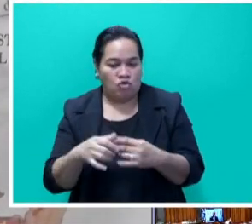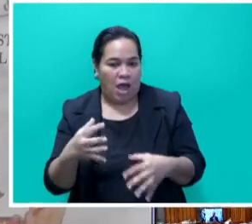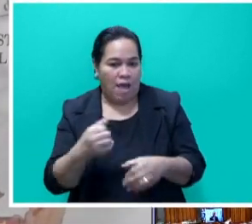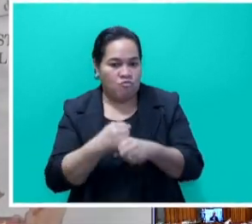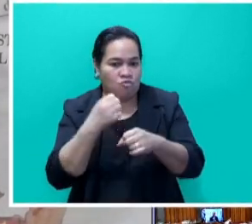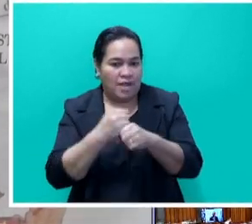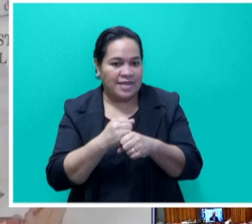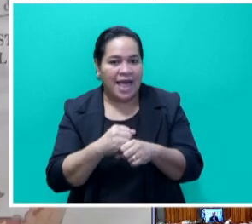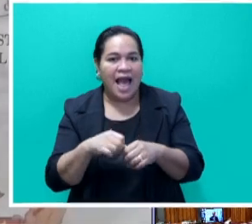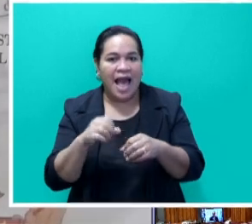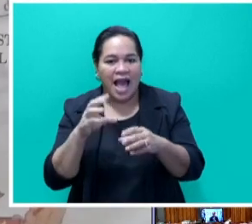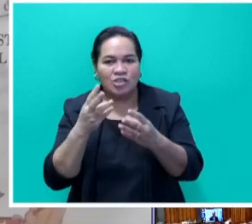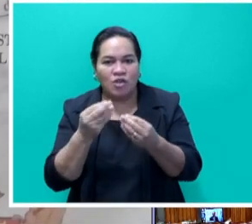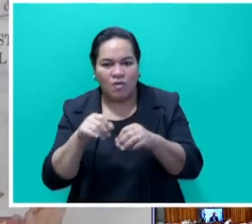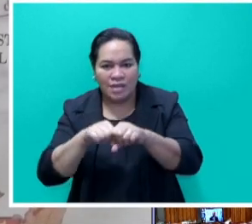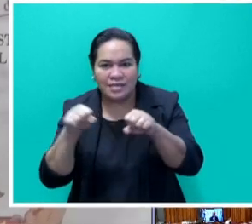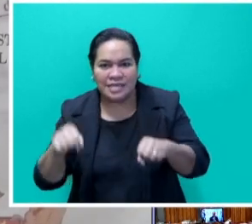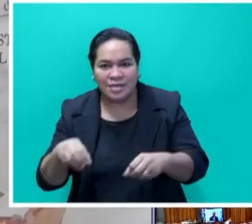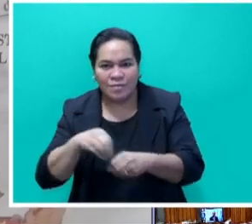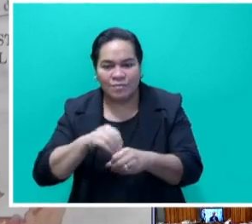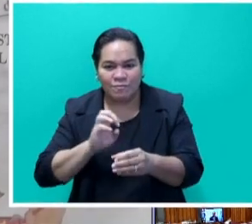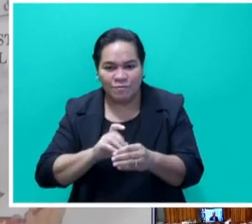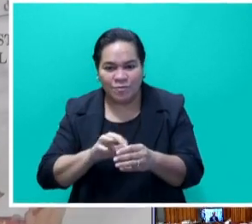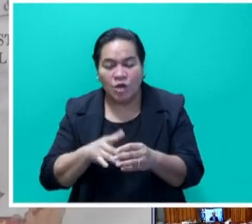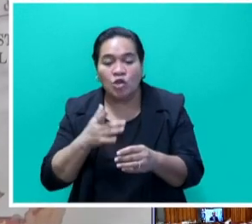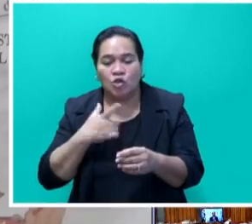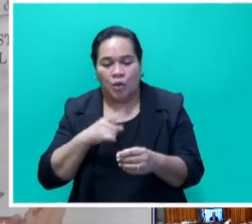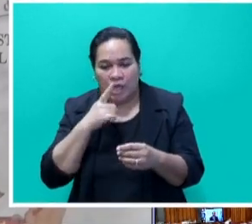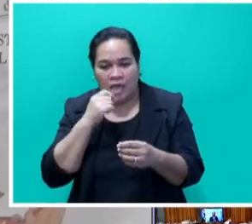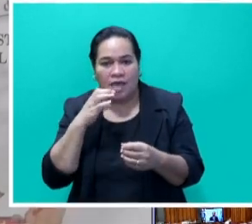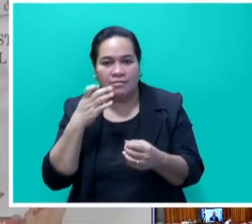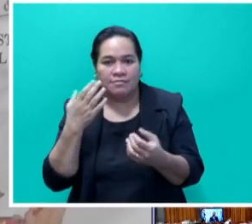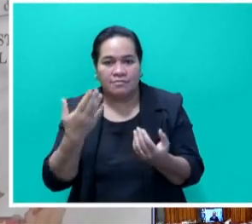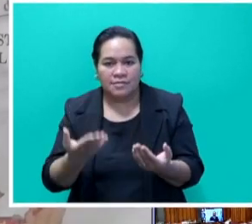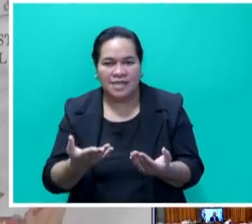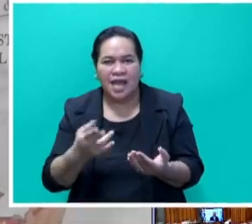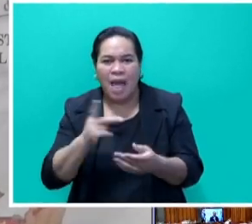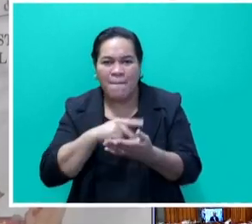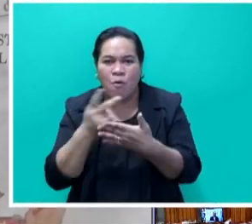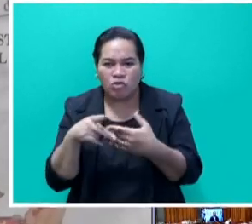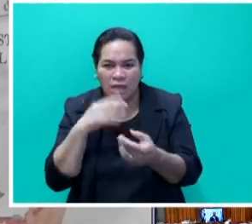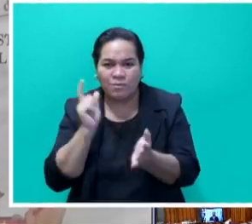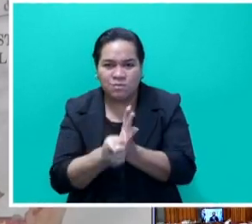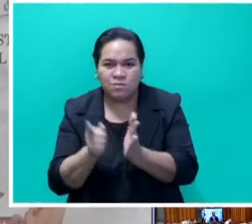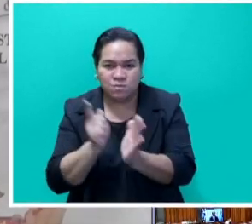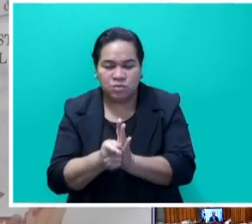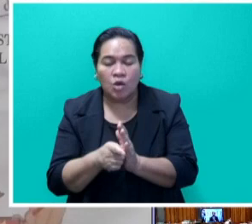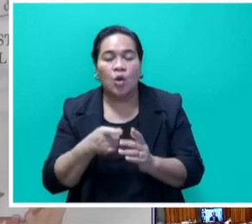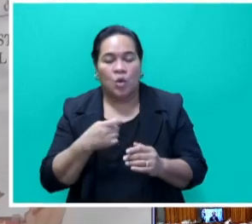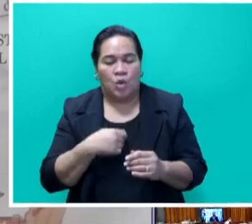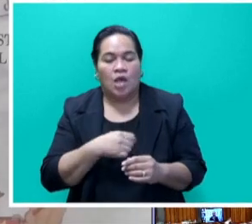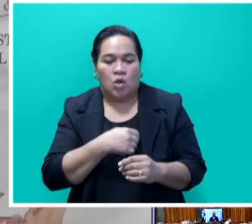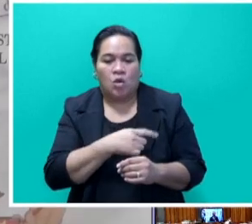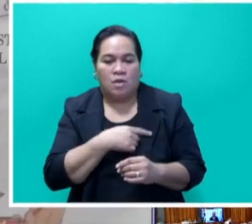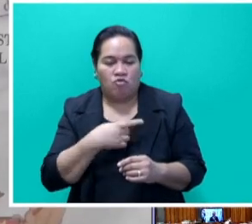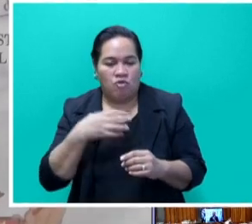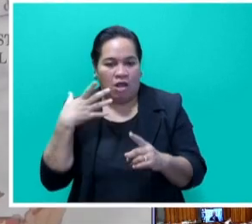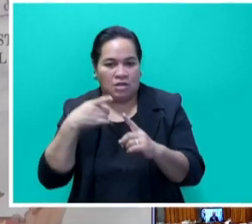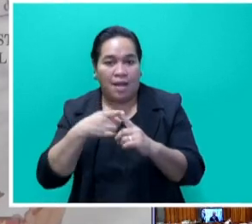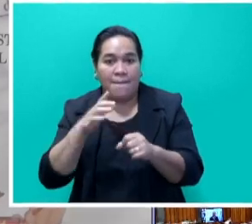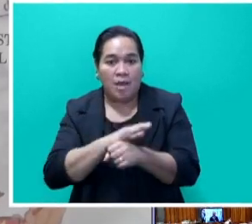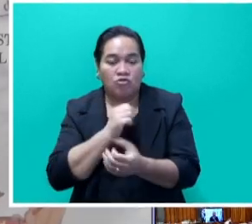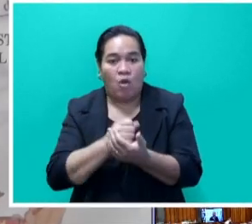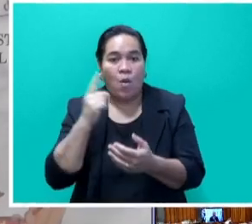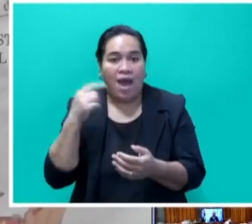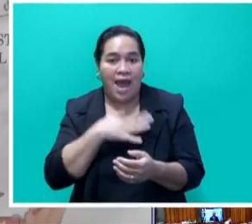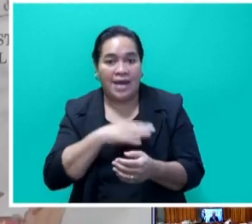software to improve the quality and time taken to deliver and design the costing of projects. We remain committed to our target of ensuring 100% access